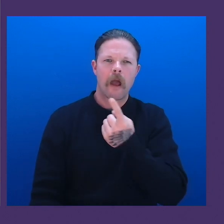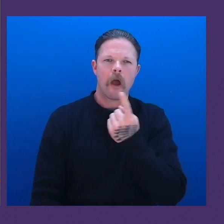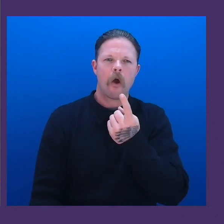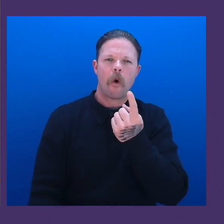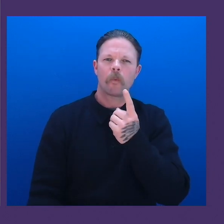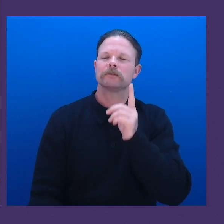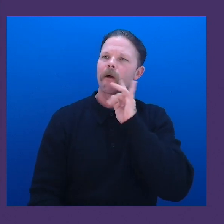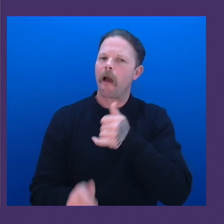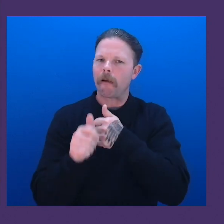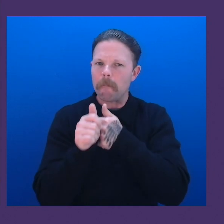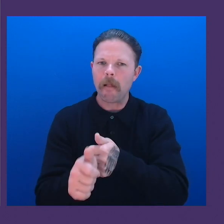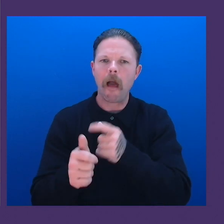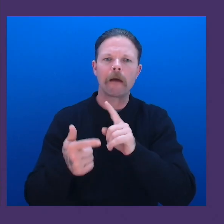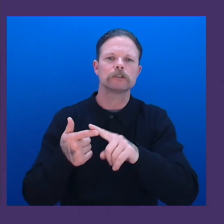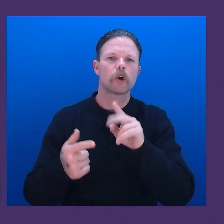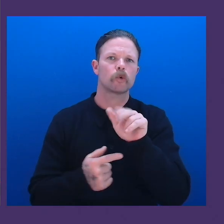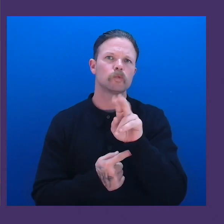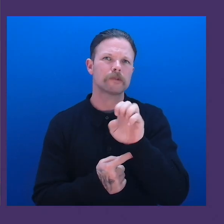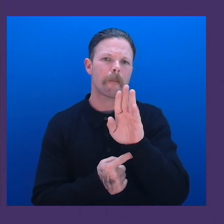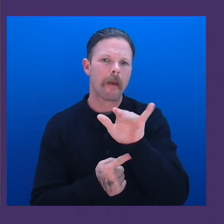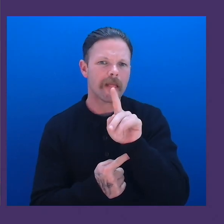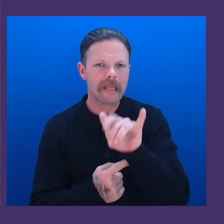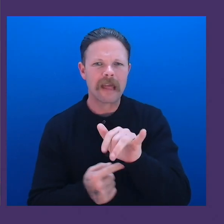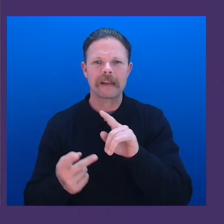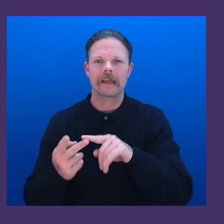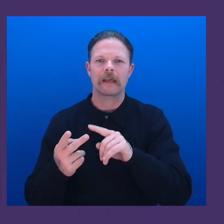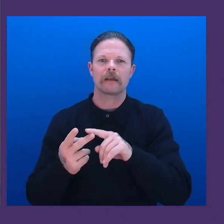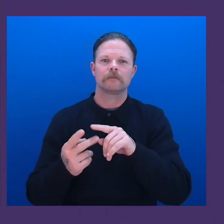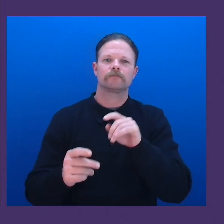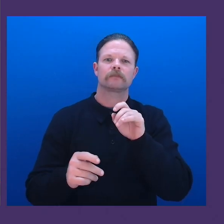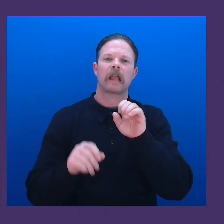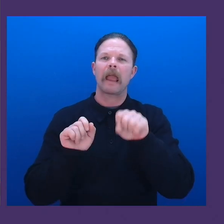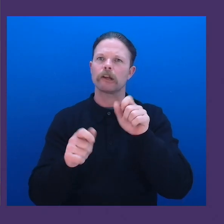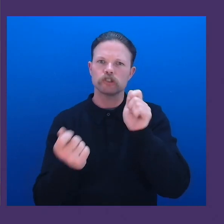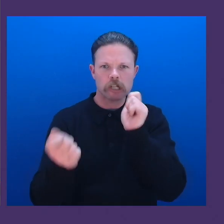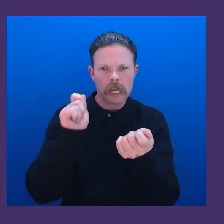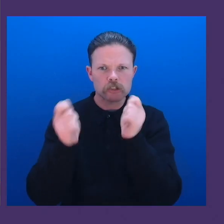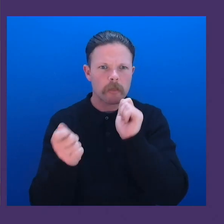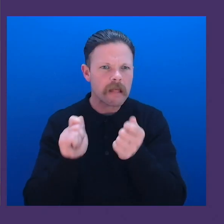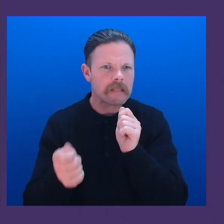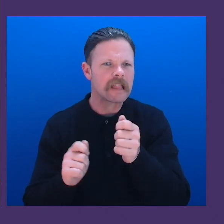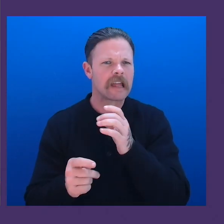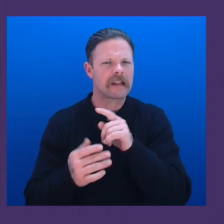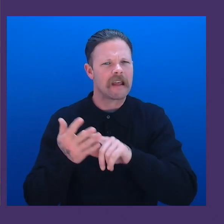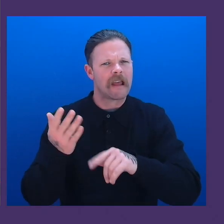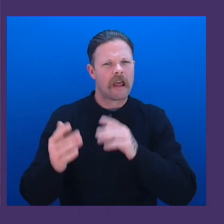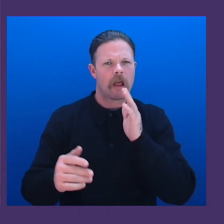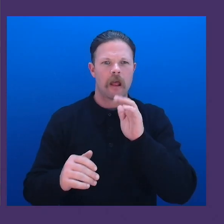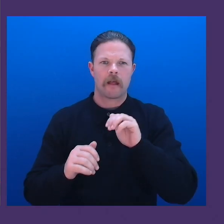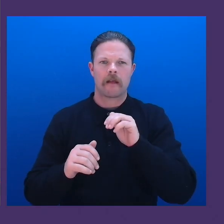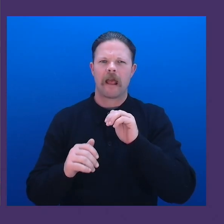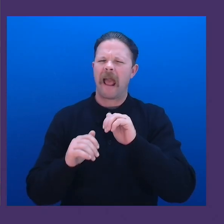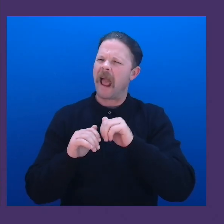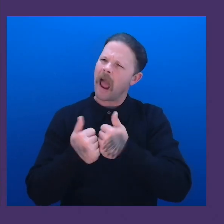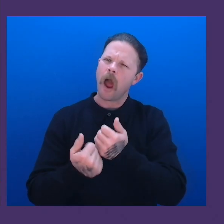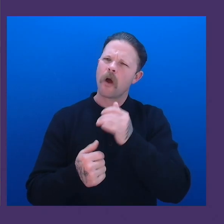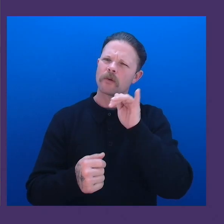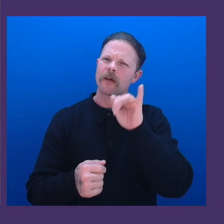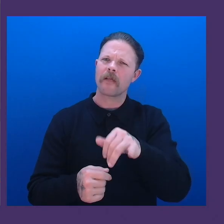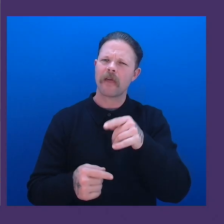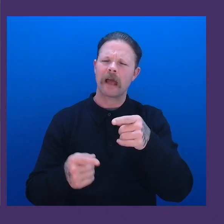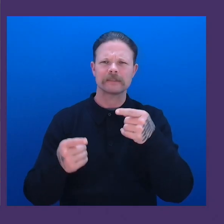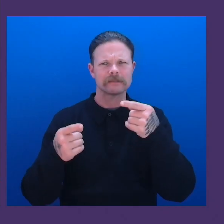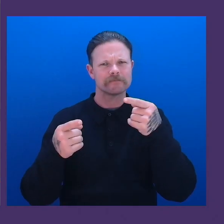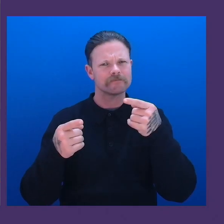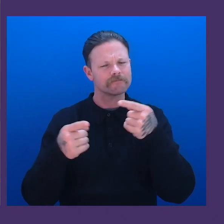would love for Anne and Maya to kick it off, really explaining how they intersect and what's needed